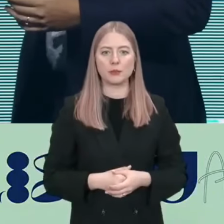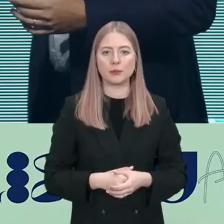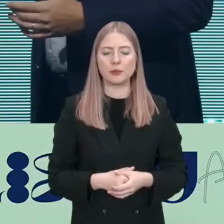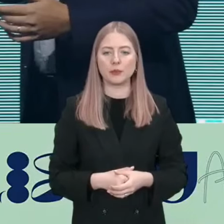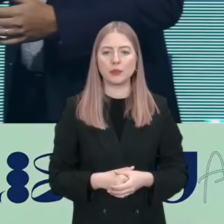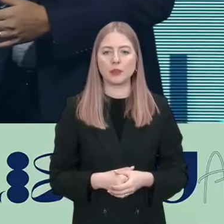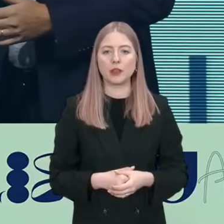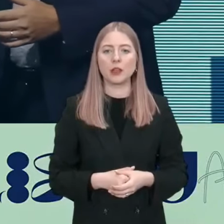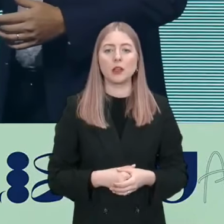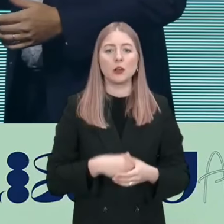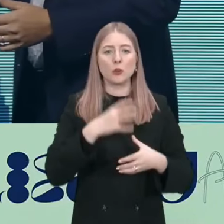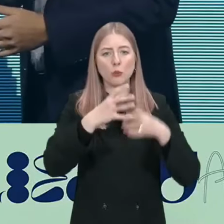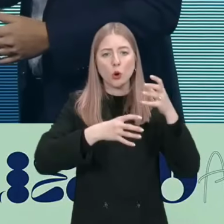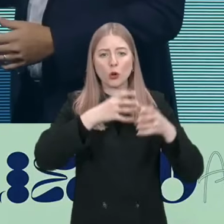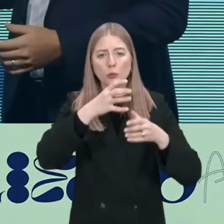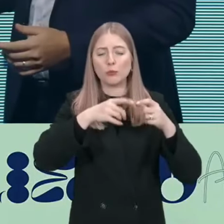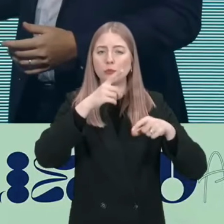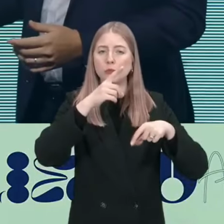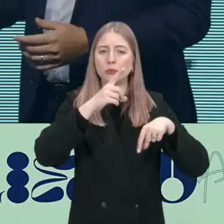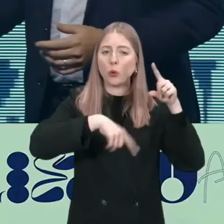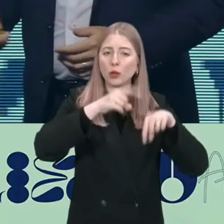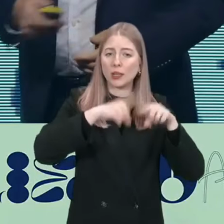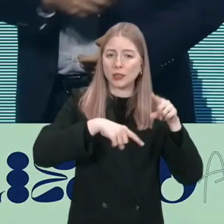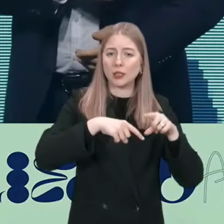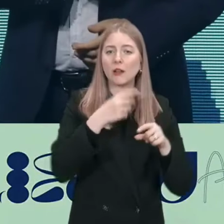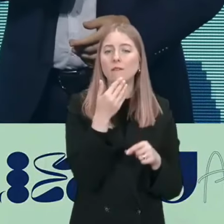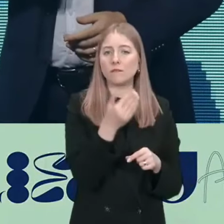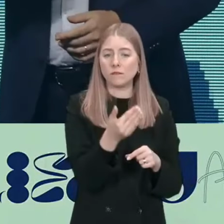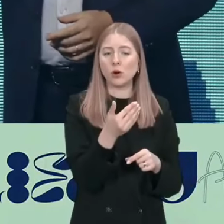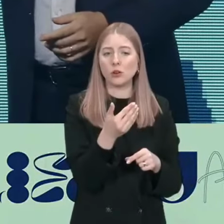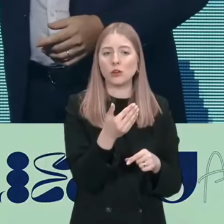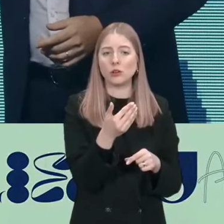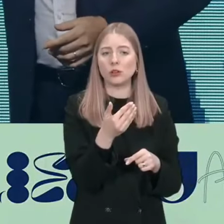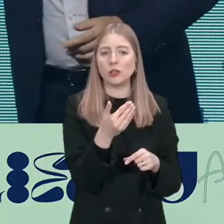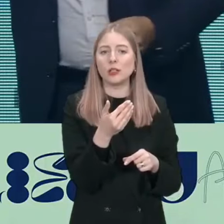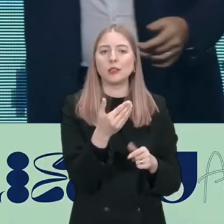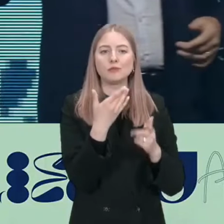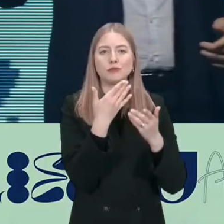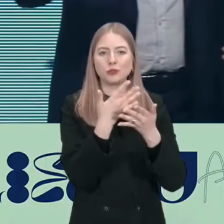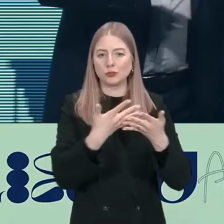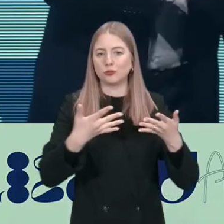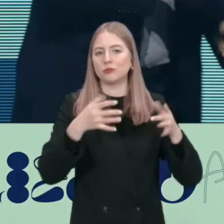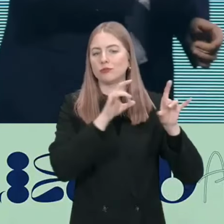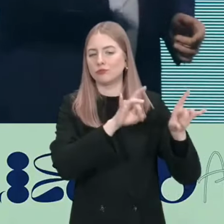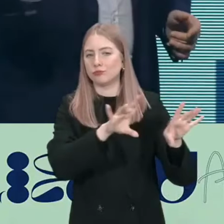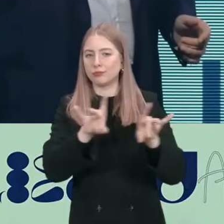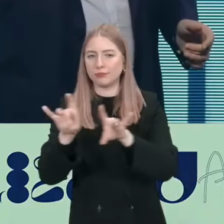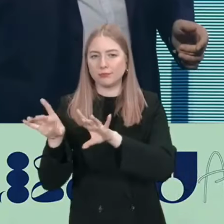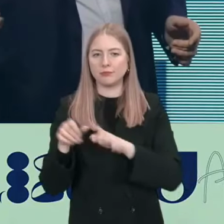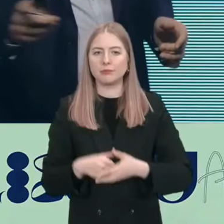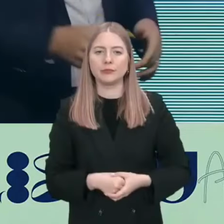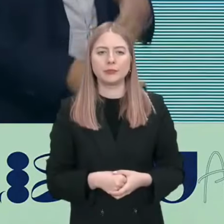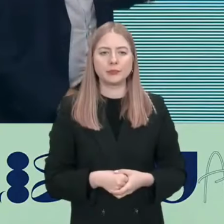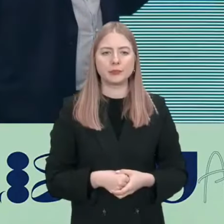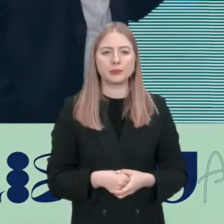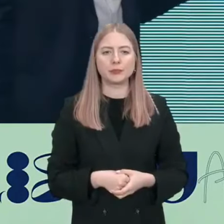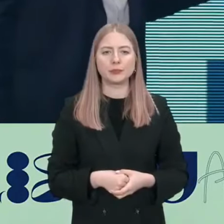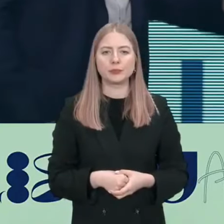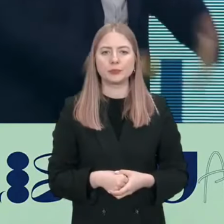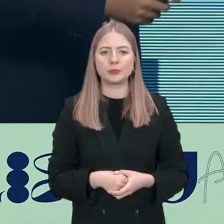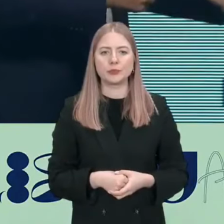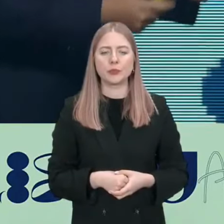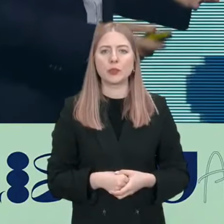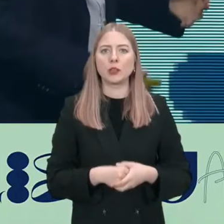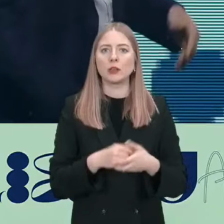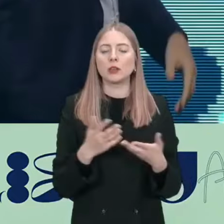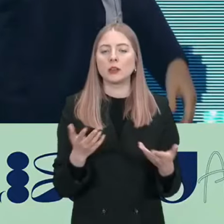has different speeds to it, right? Different speeds. So you have things on this continuum which happen at different times. We have FX risk,